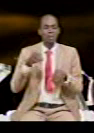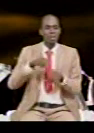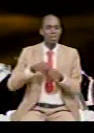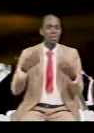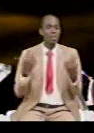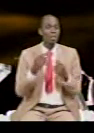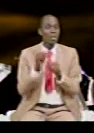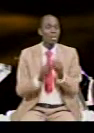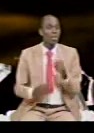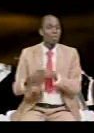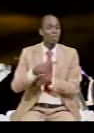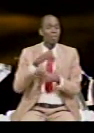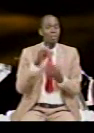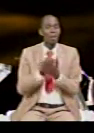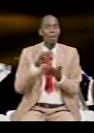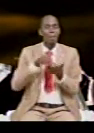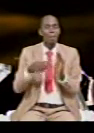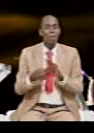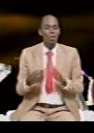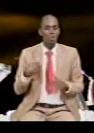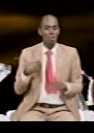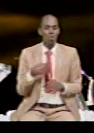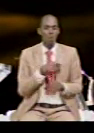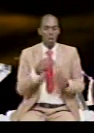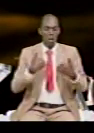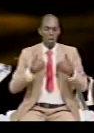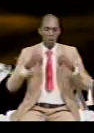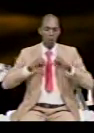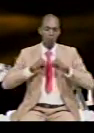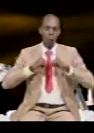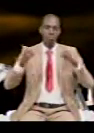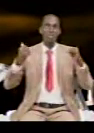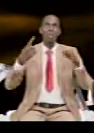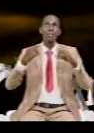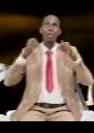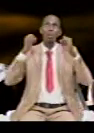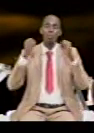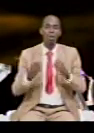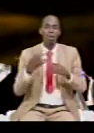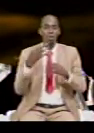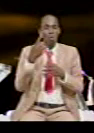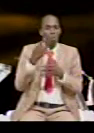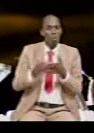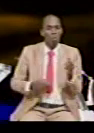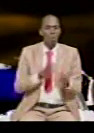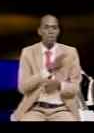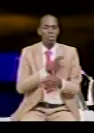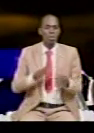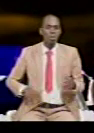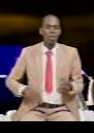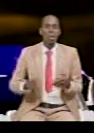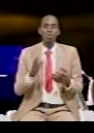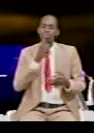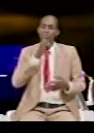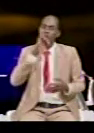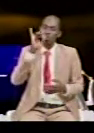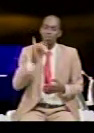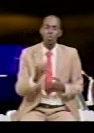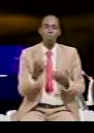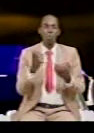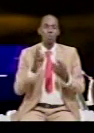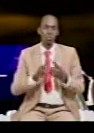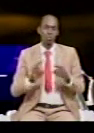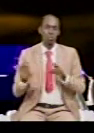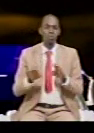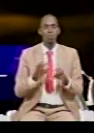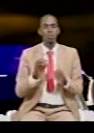that means that we are denying the power of what Christ actually wants to accomplish in